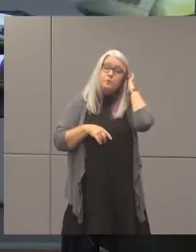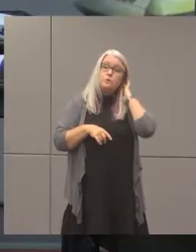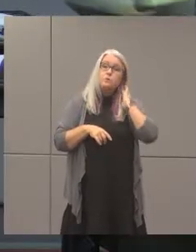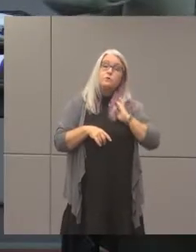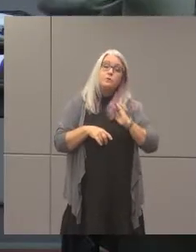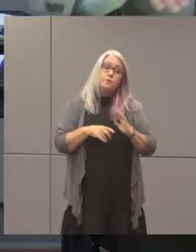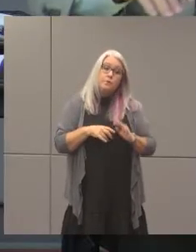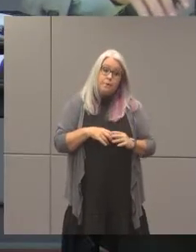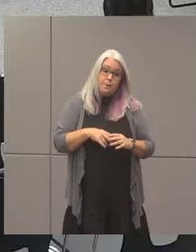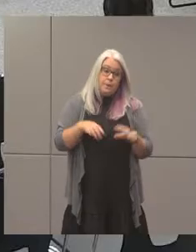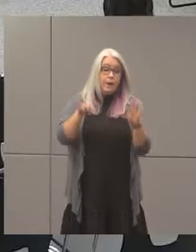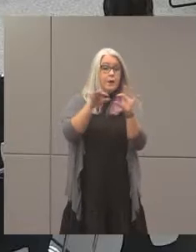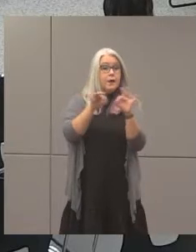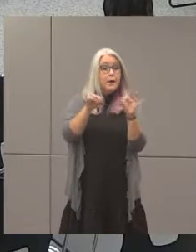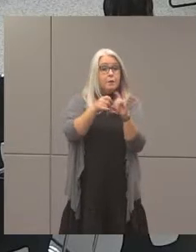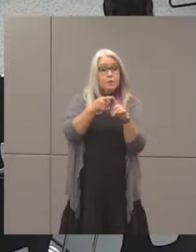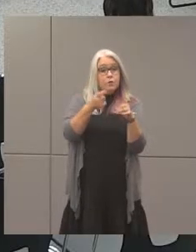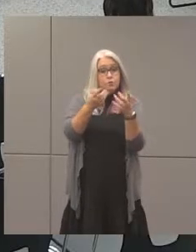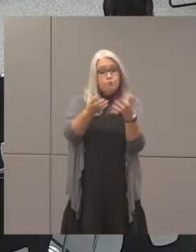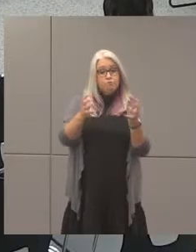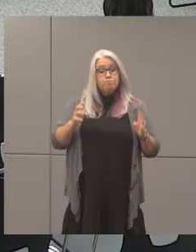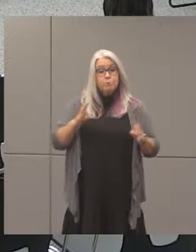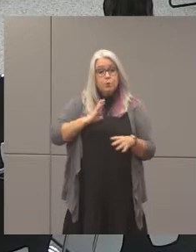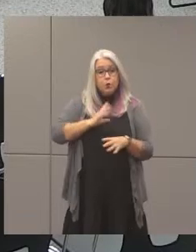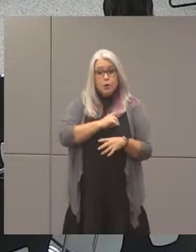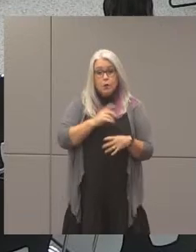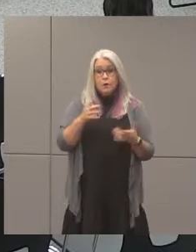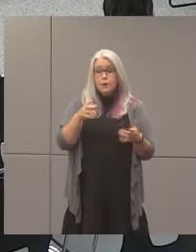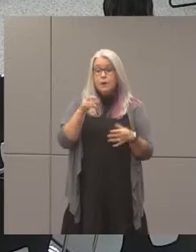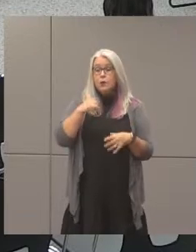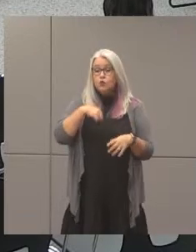Okay. Comments from the board. Trustee Art.